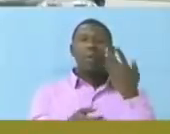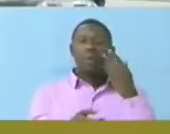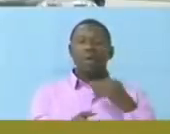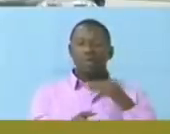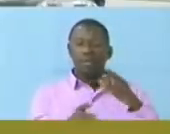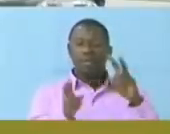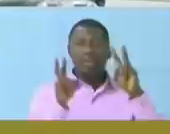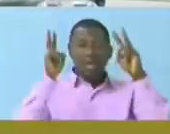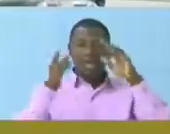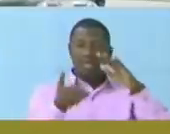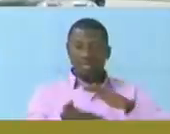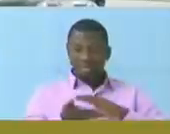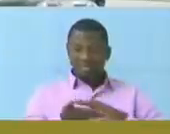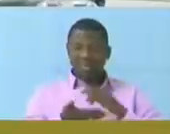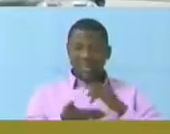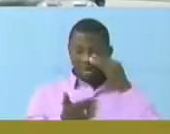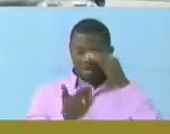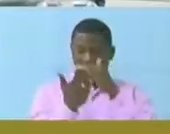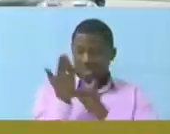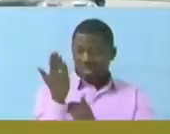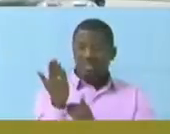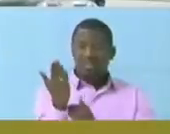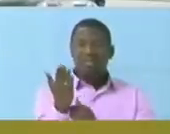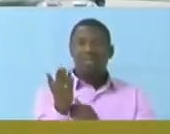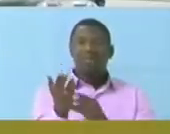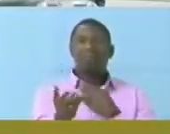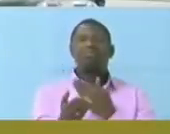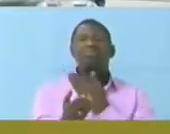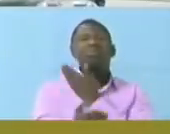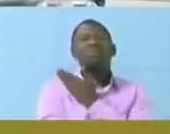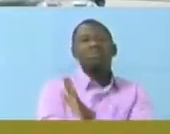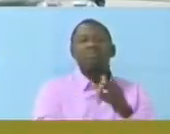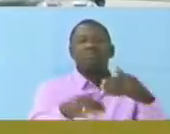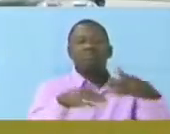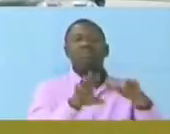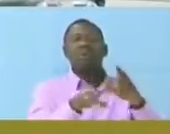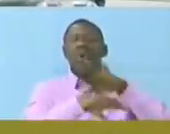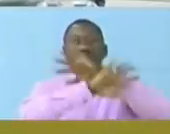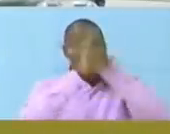this is something that I have to fight for